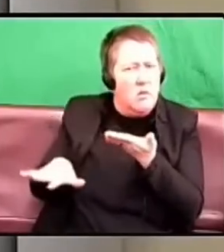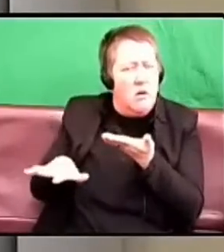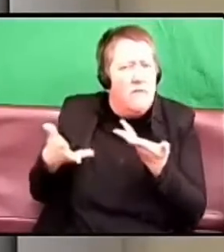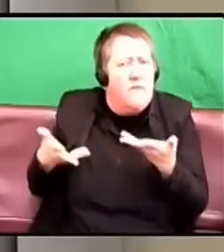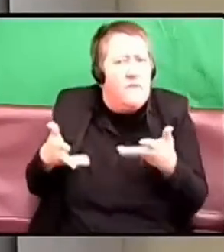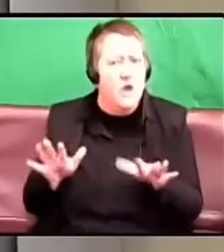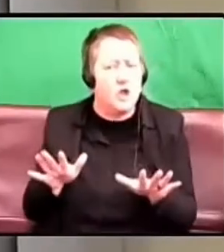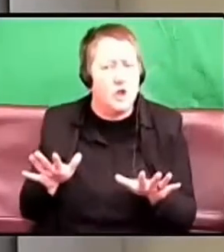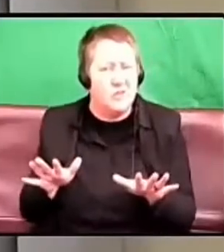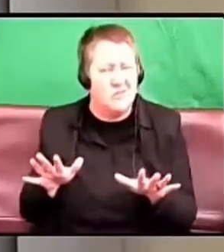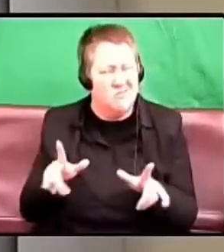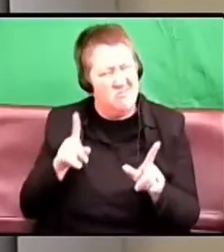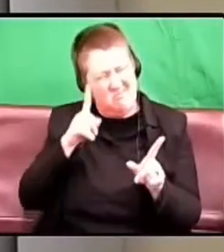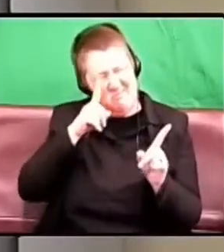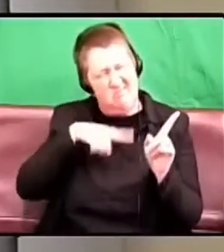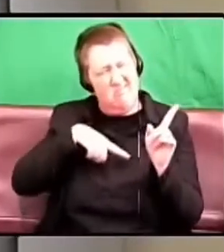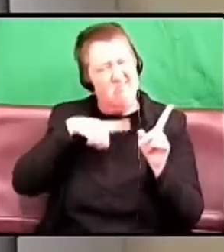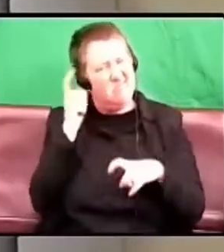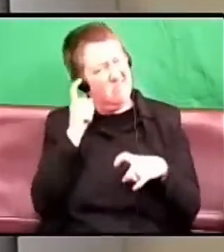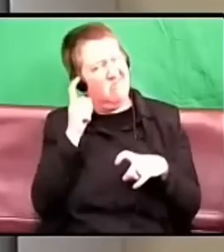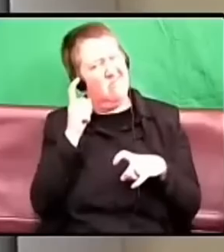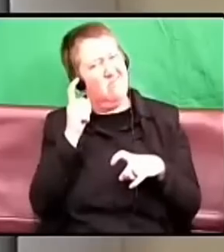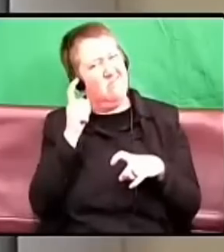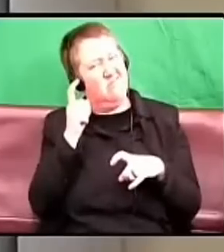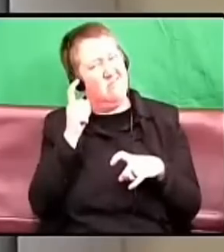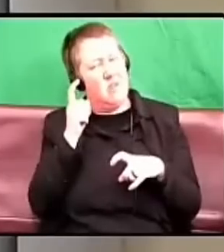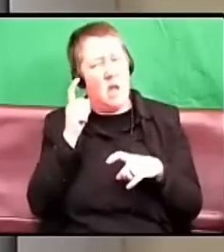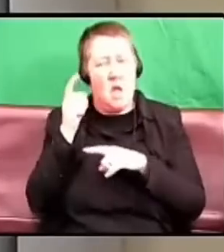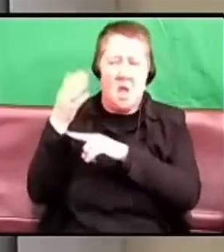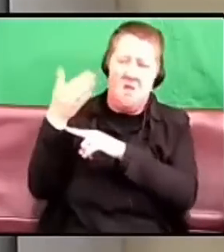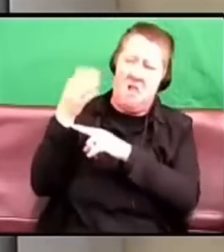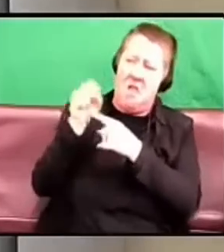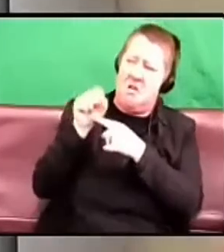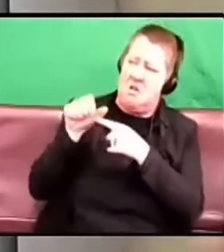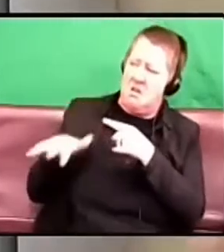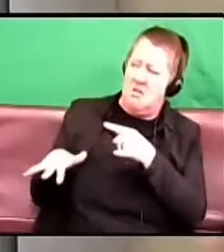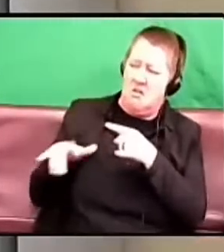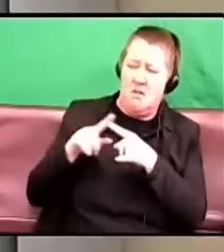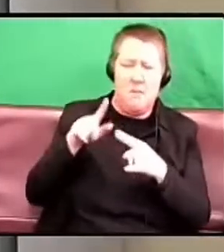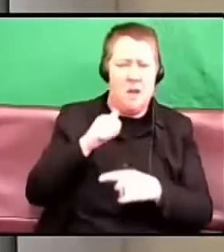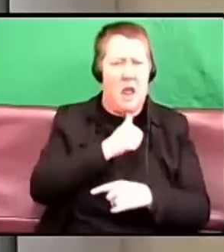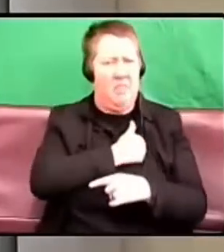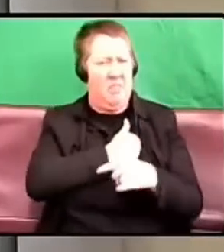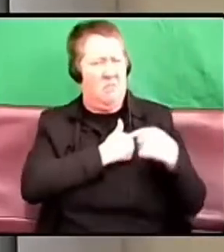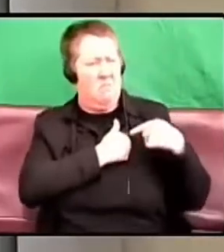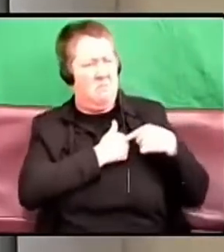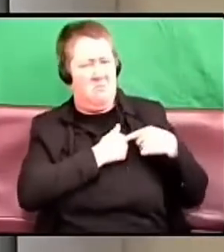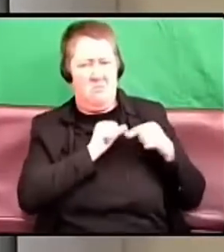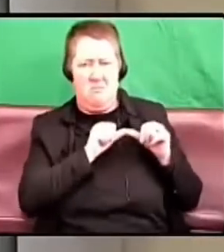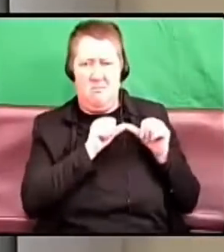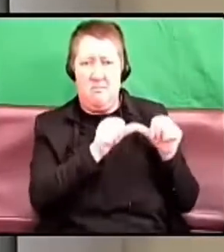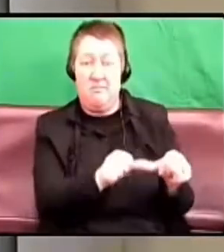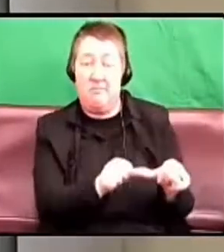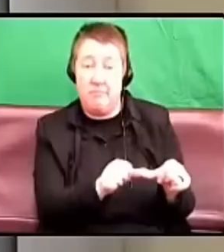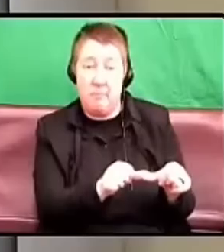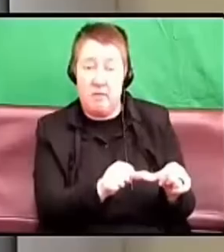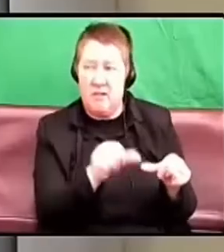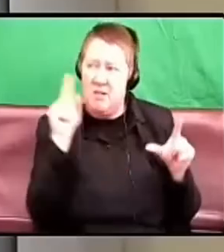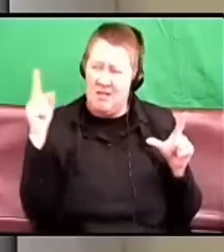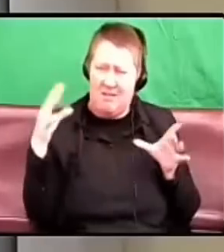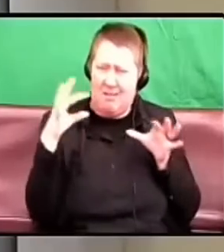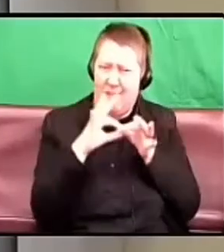it's peculiar that we get rid of the flag, but we keep the anthem. The two go